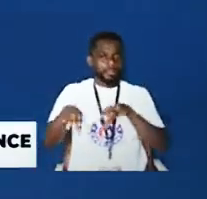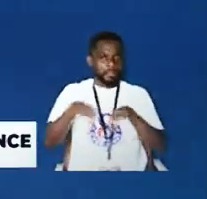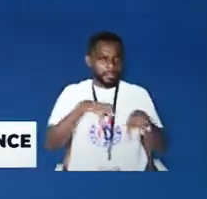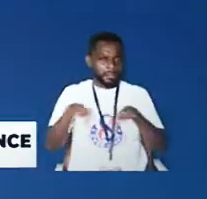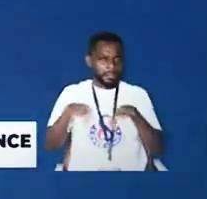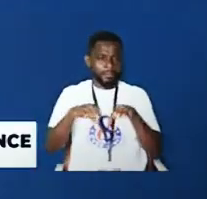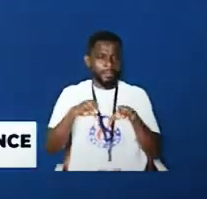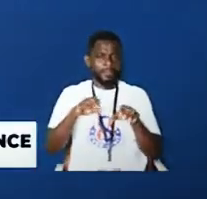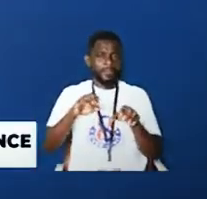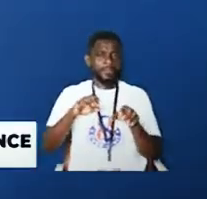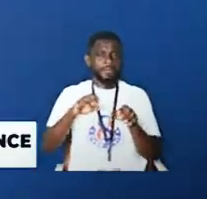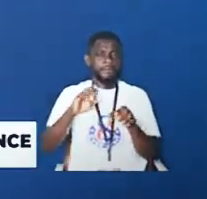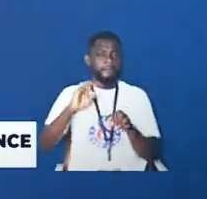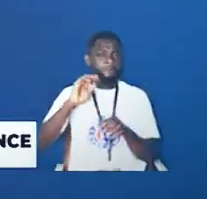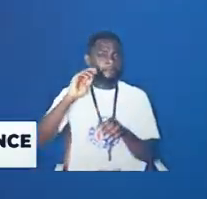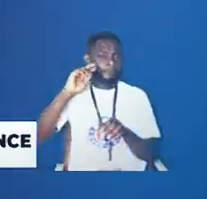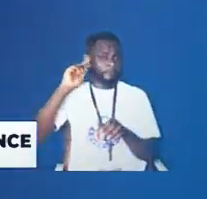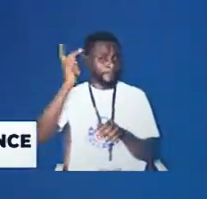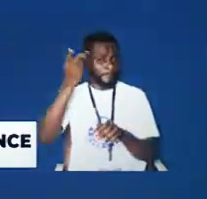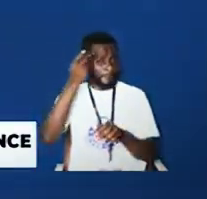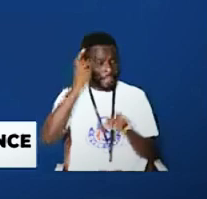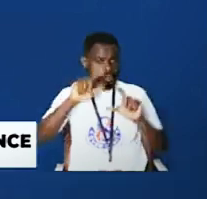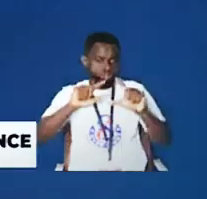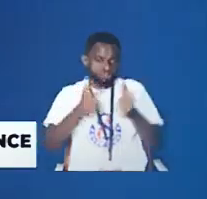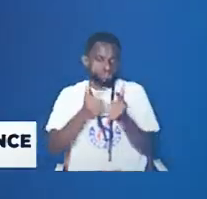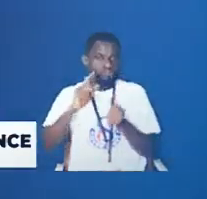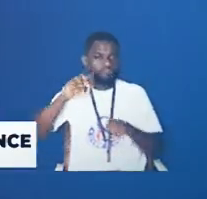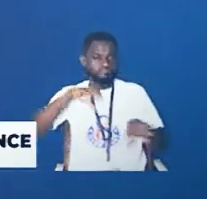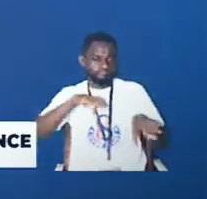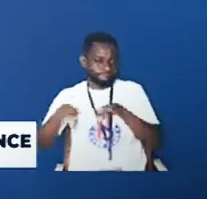in party politics is a politician.